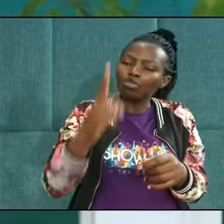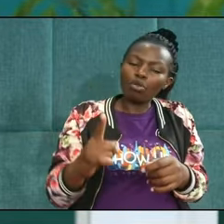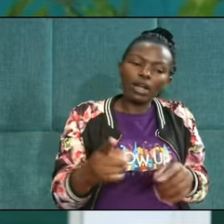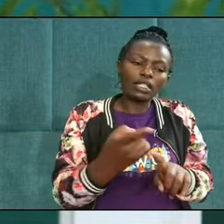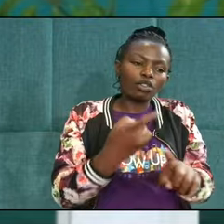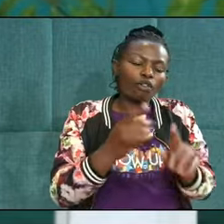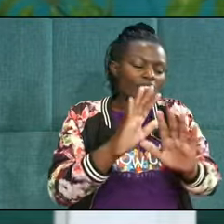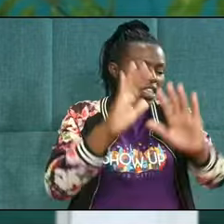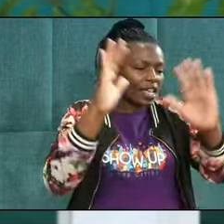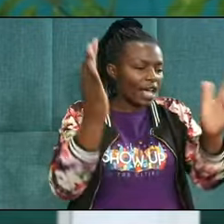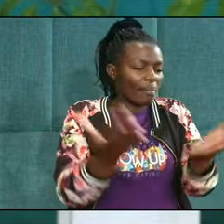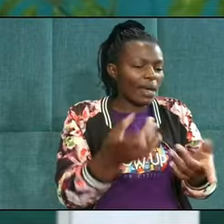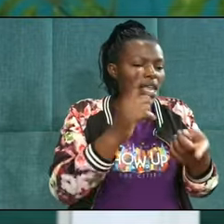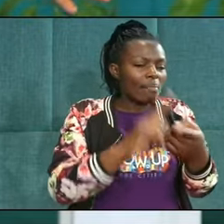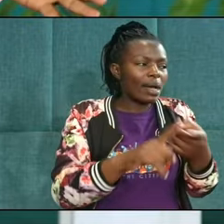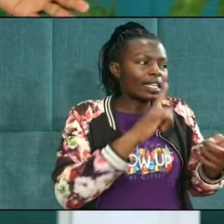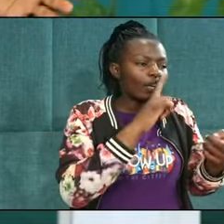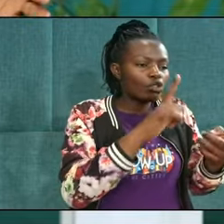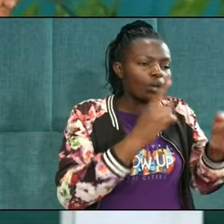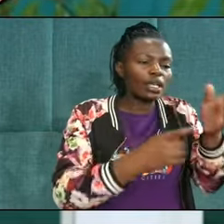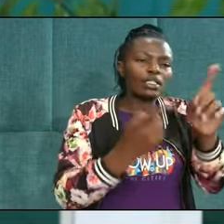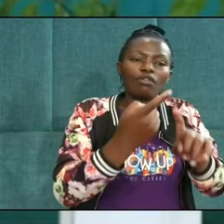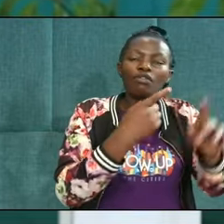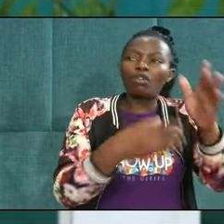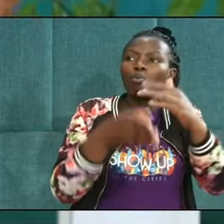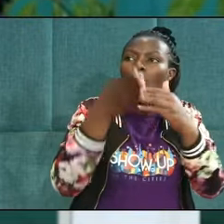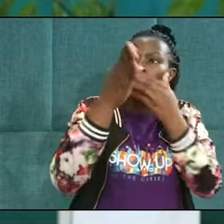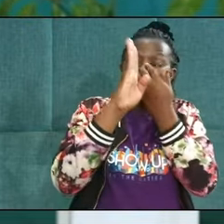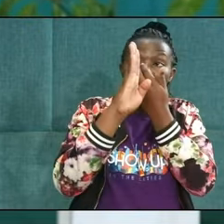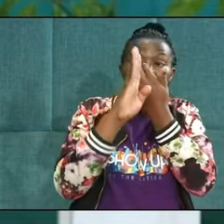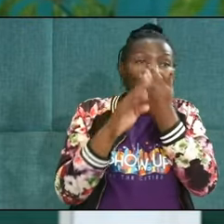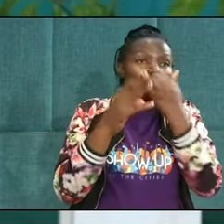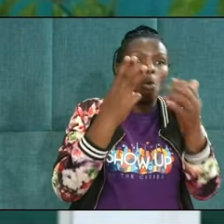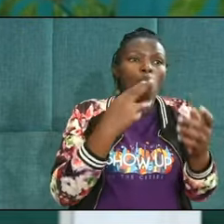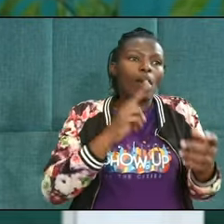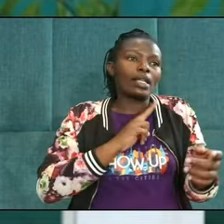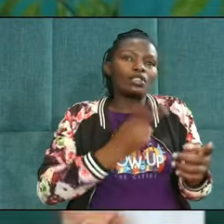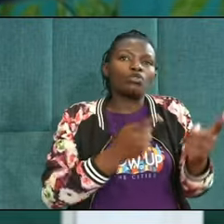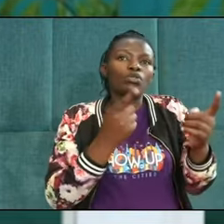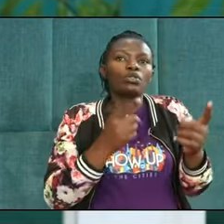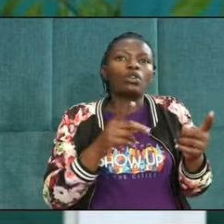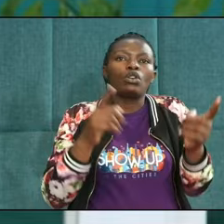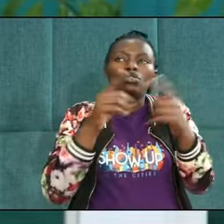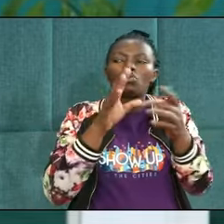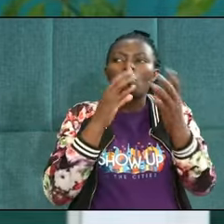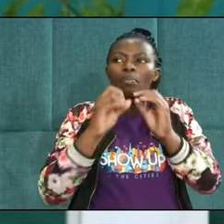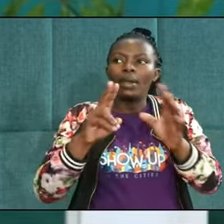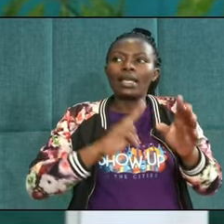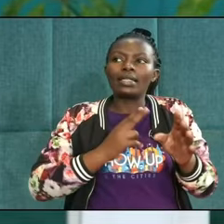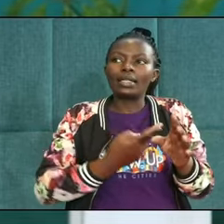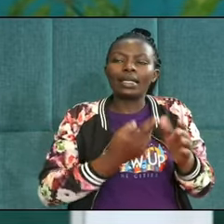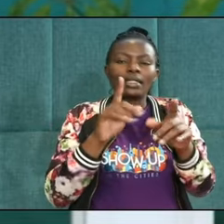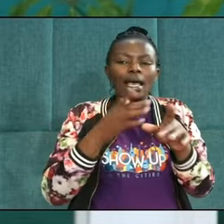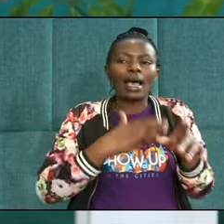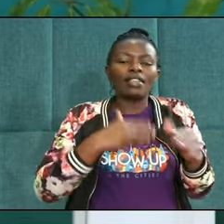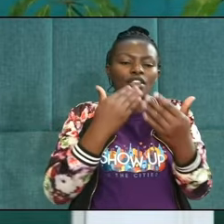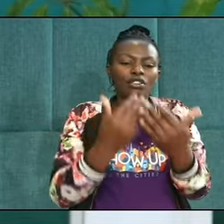with Noah, God was the one who made the covenant with Noah because he wanted to bless Noah and the children after